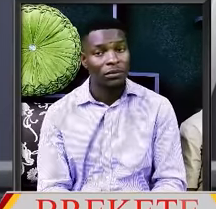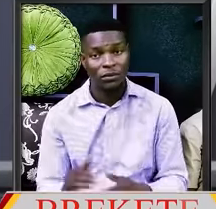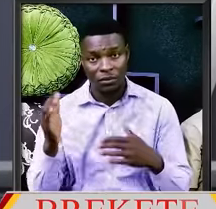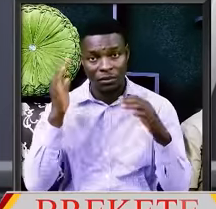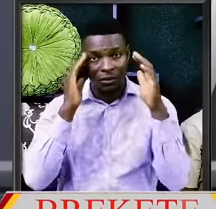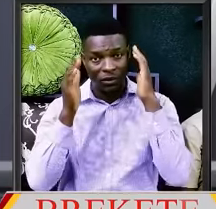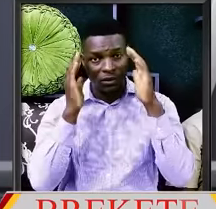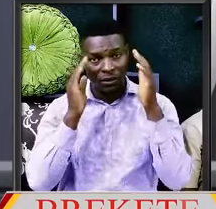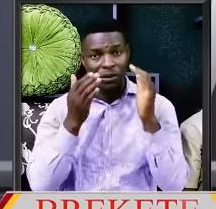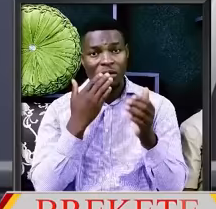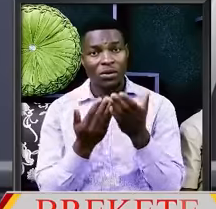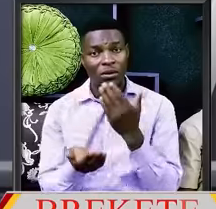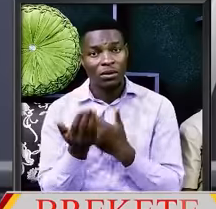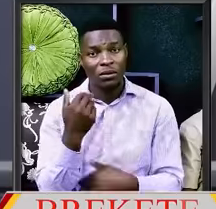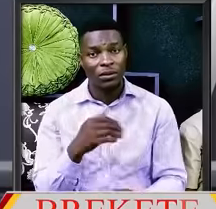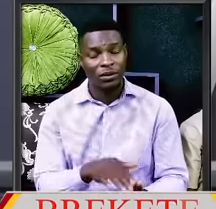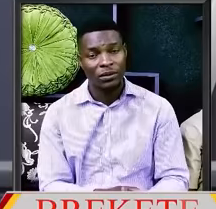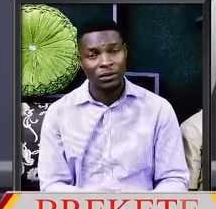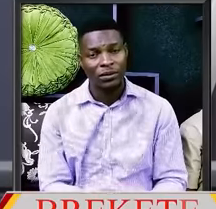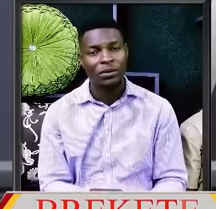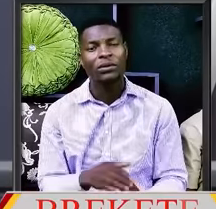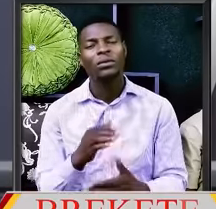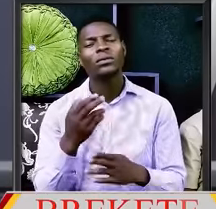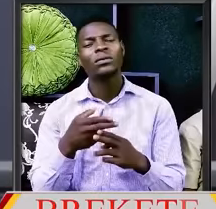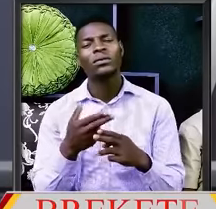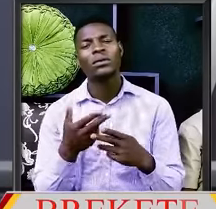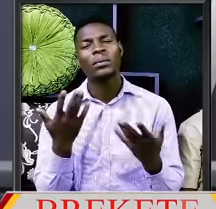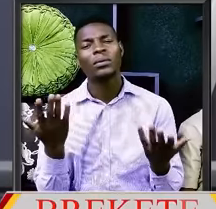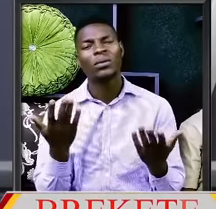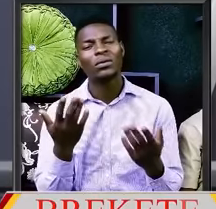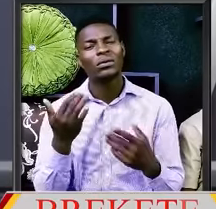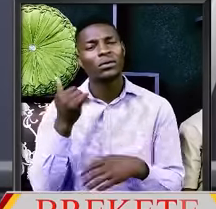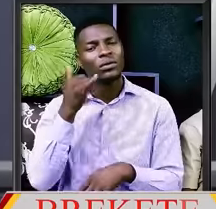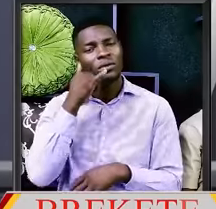Hello. Hello. Yes, waiting be your name. Where you deva know from?